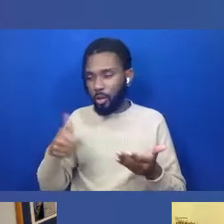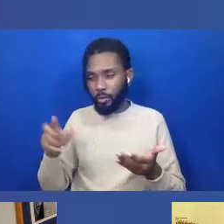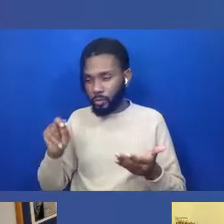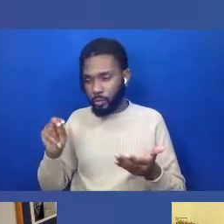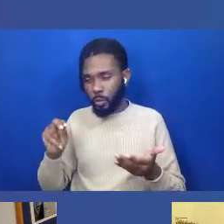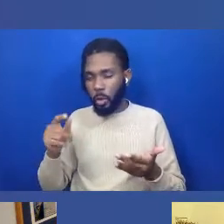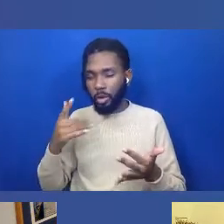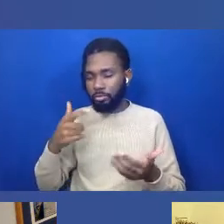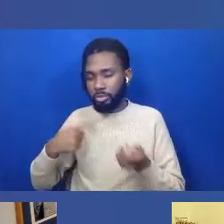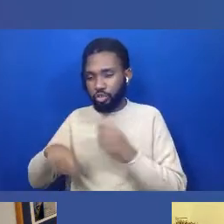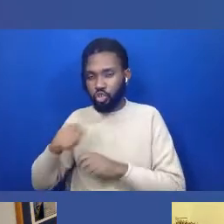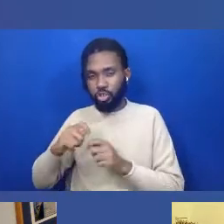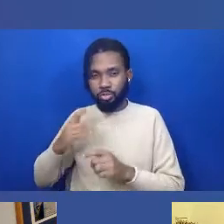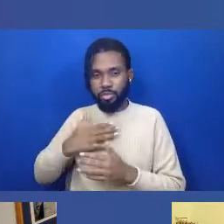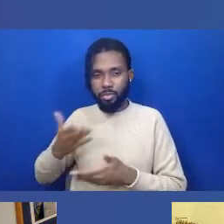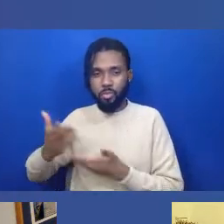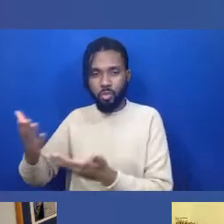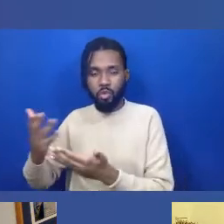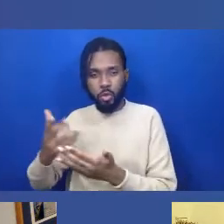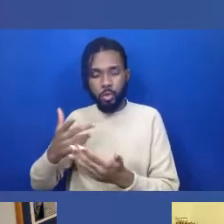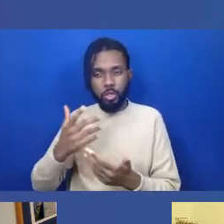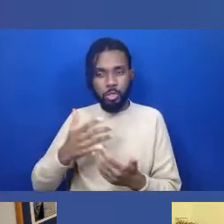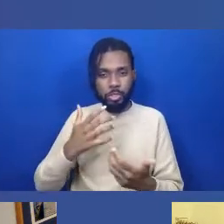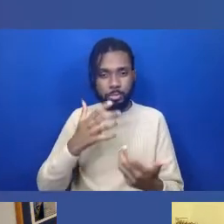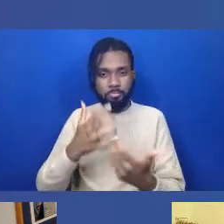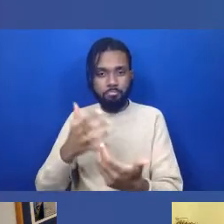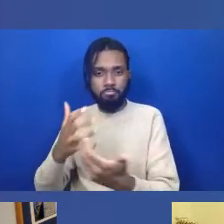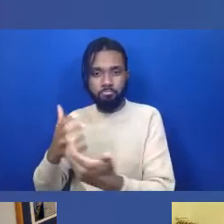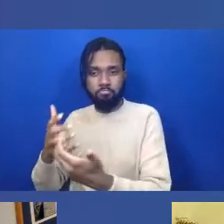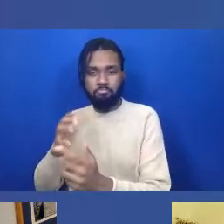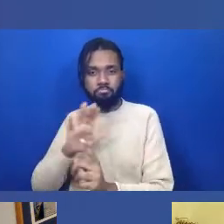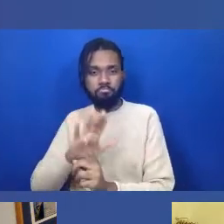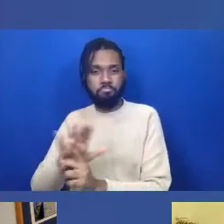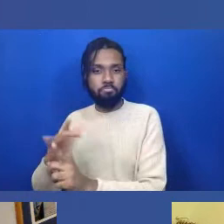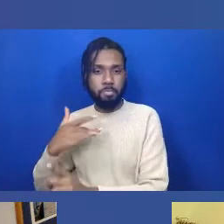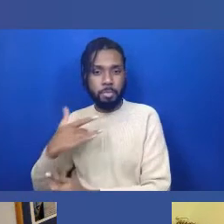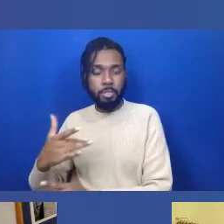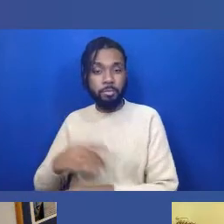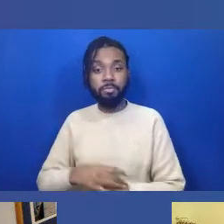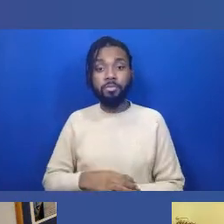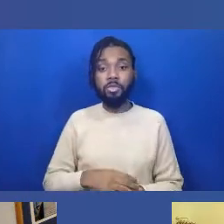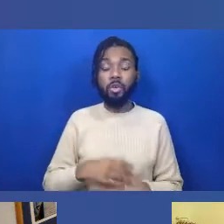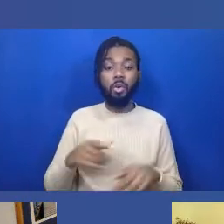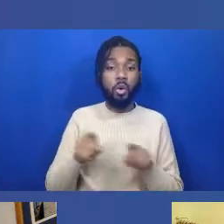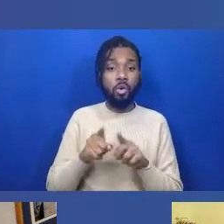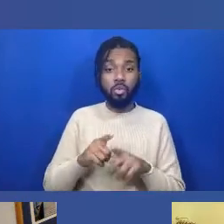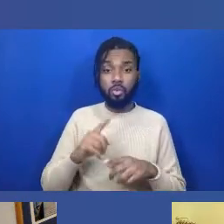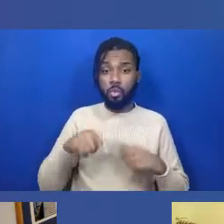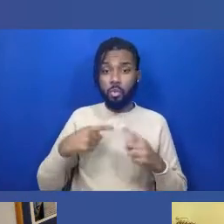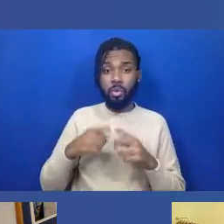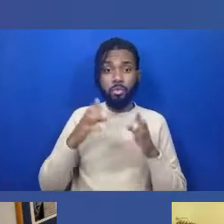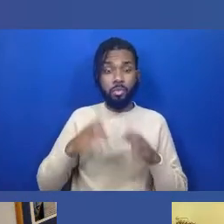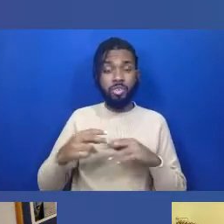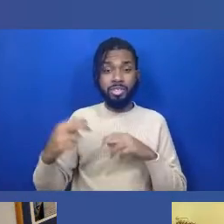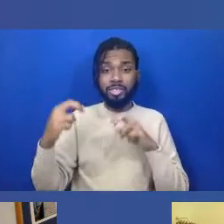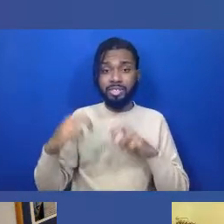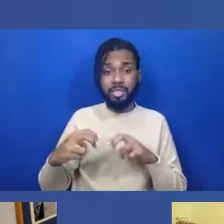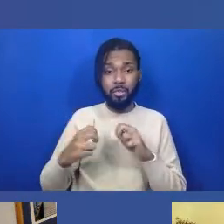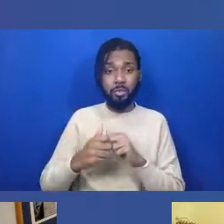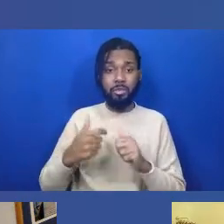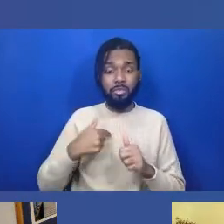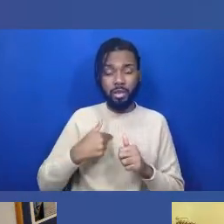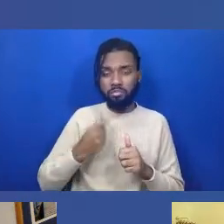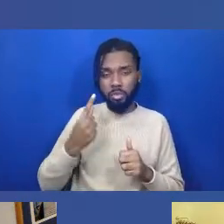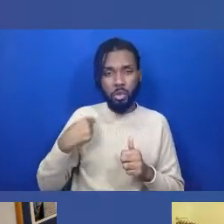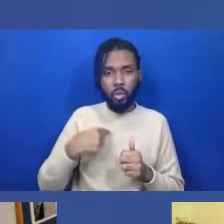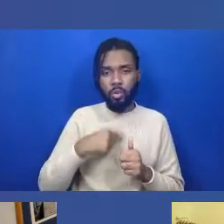I should come from a sort of very specific place, which is that when someone is sitting down with me, there are probably 30 pieces that we could be talking